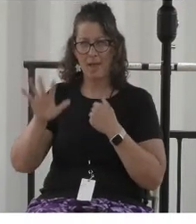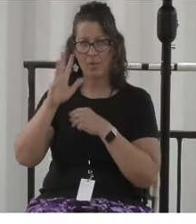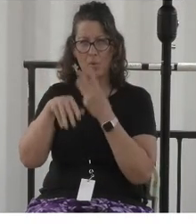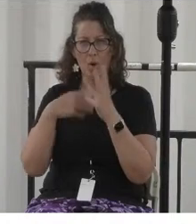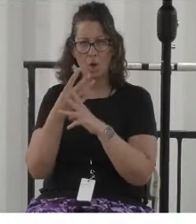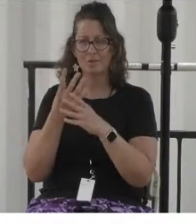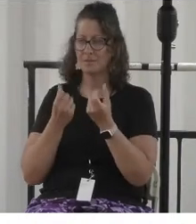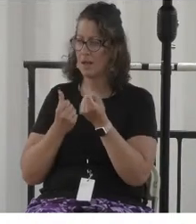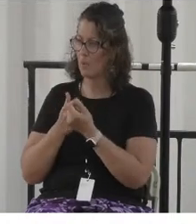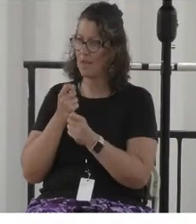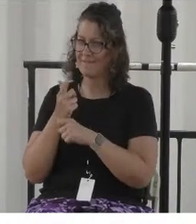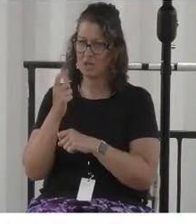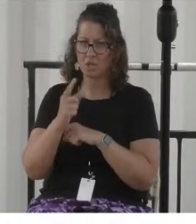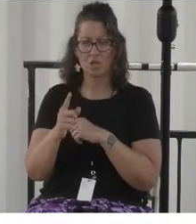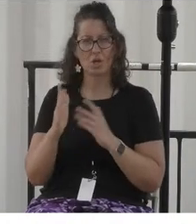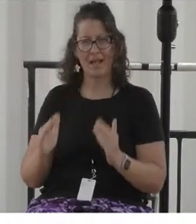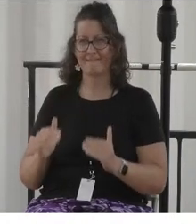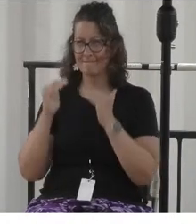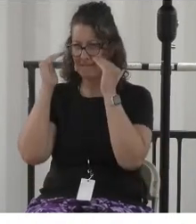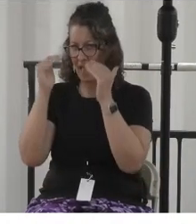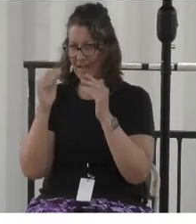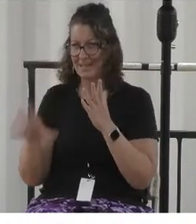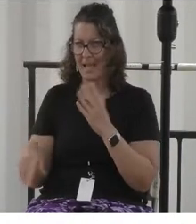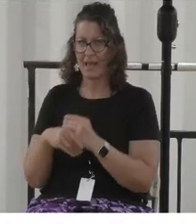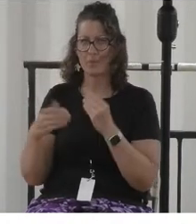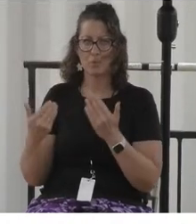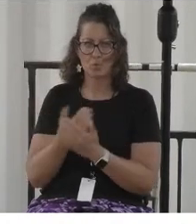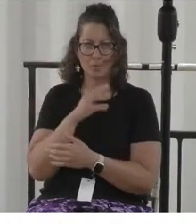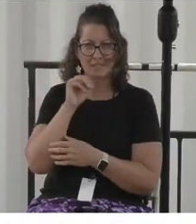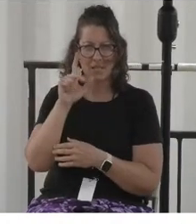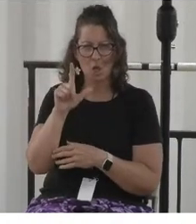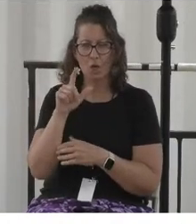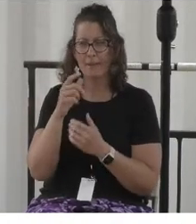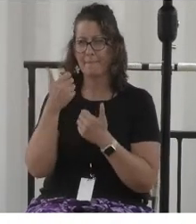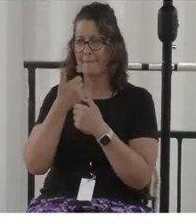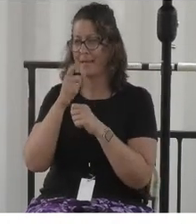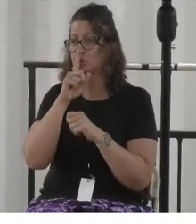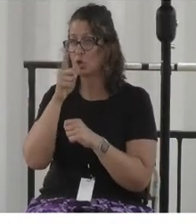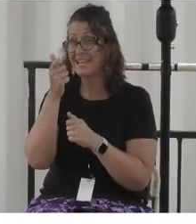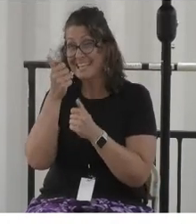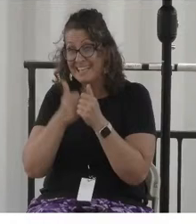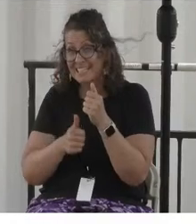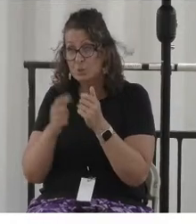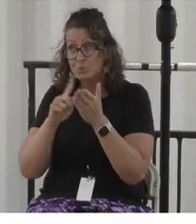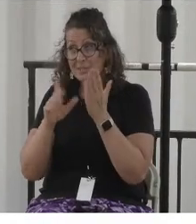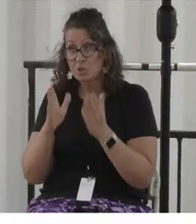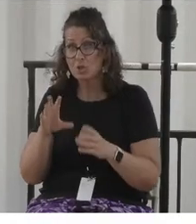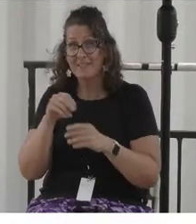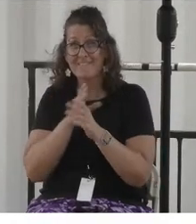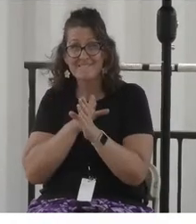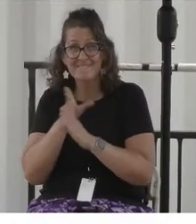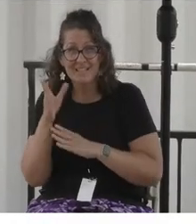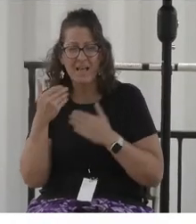year after year, advance it, add new machine learning, and make sure that each of these different researchers in the field have the opportunity and the